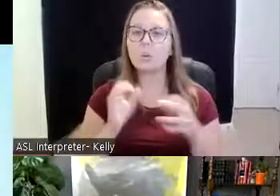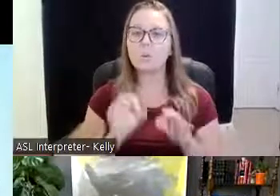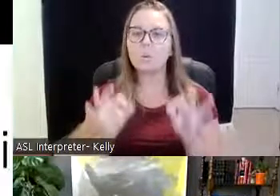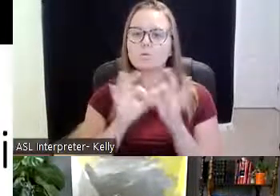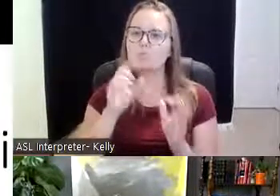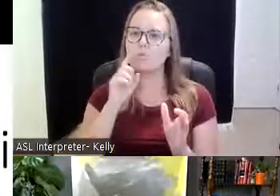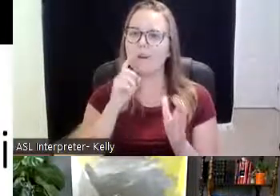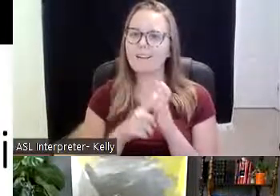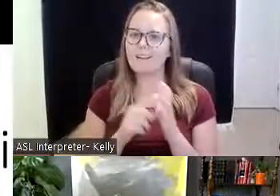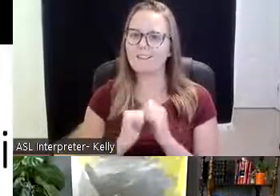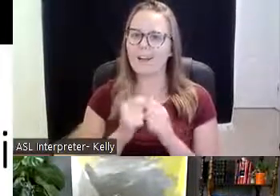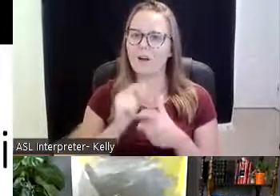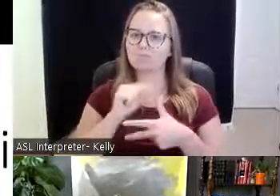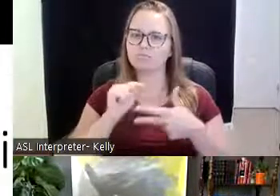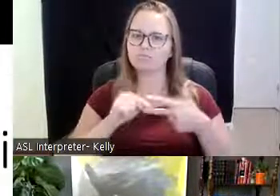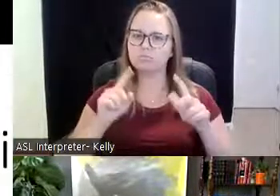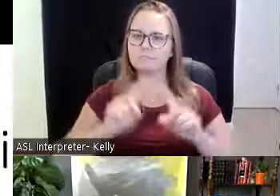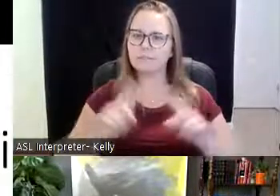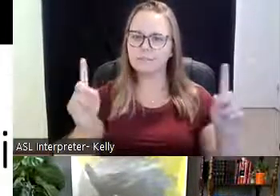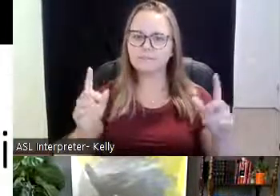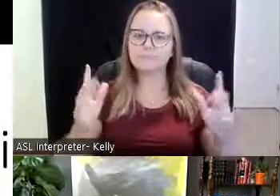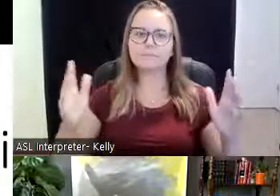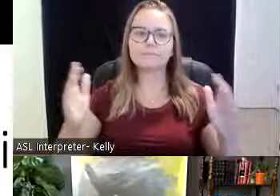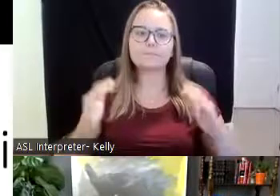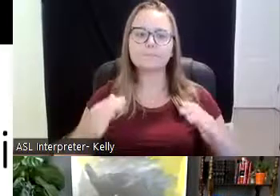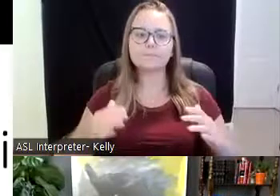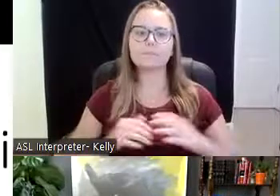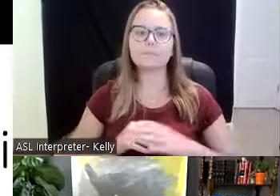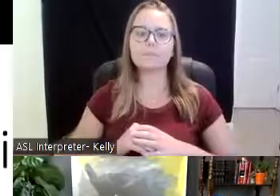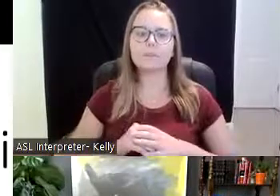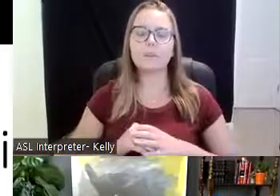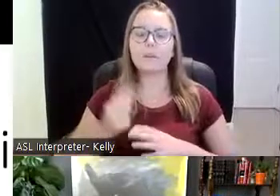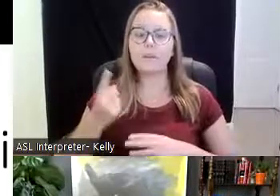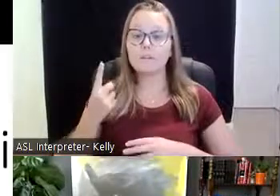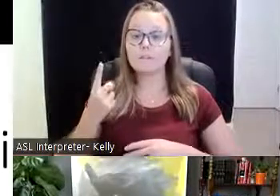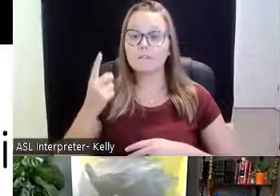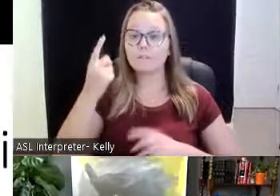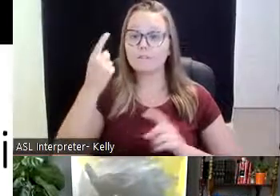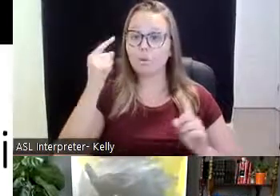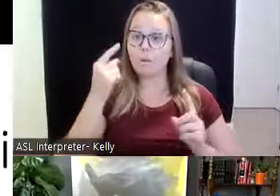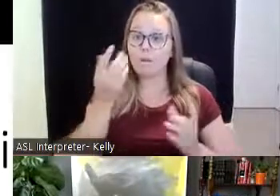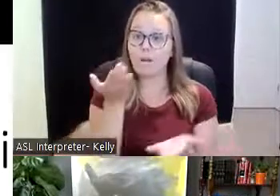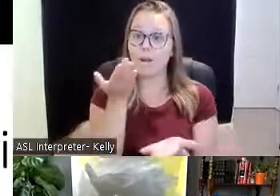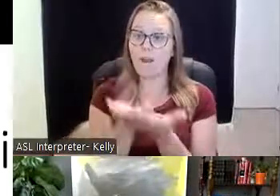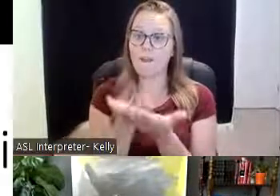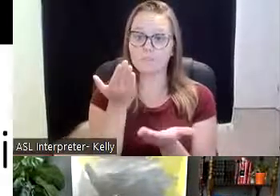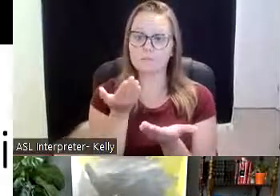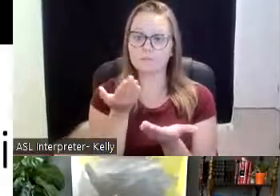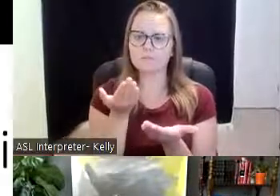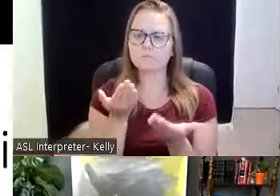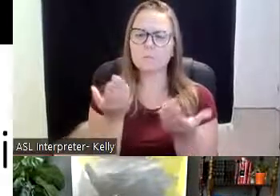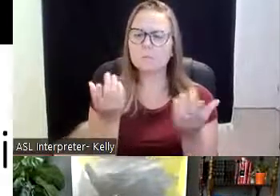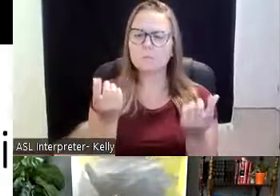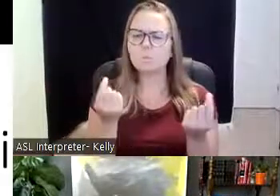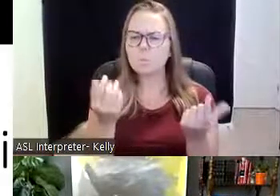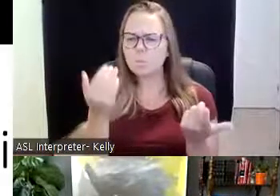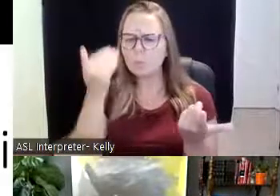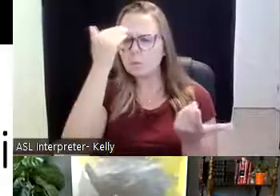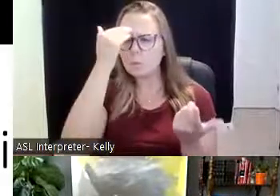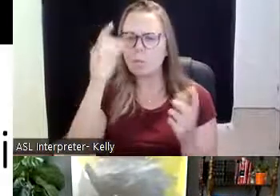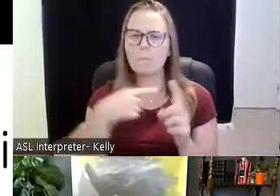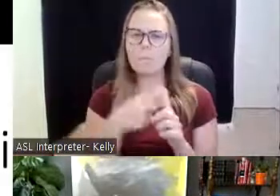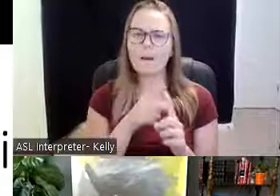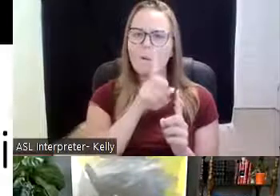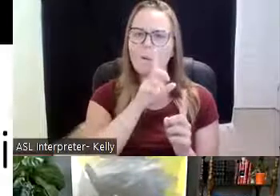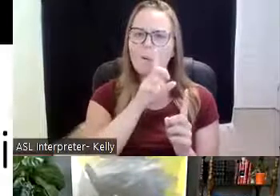distinctions. And so in terms of turning to the evidence, what do we know about